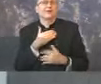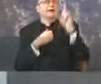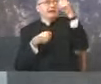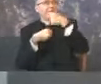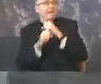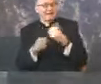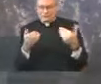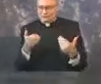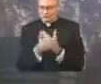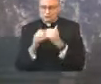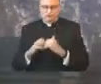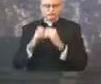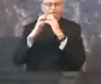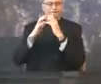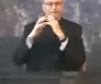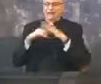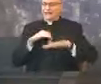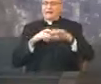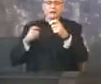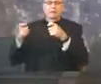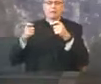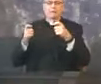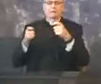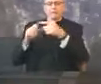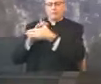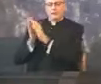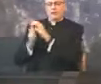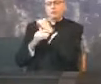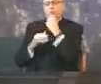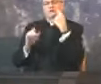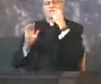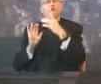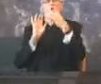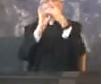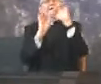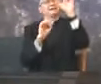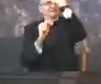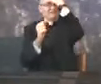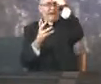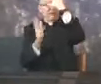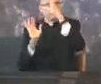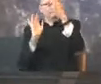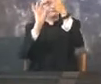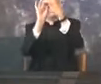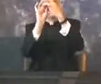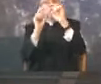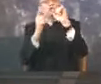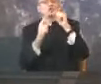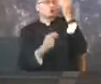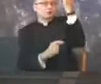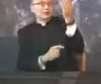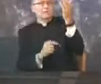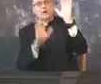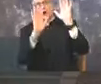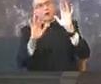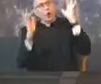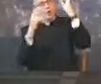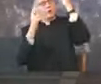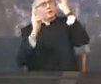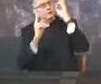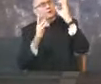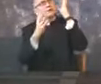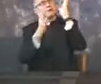kingdom, priests for his God and Father. To him be glory and power